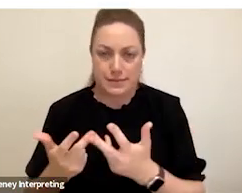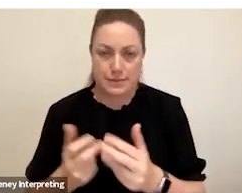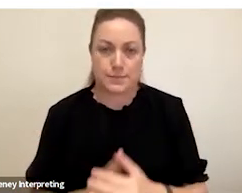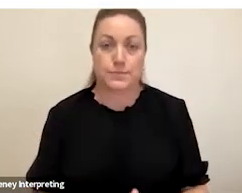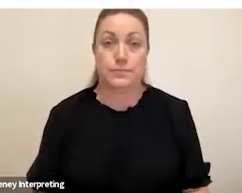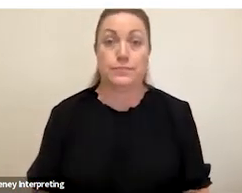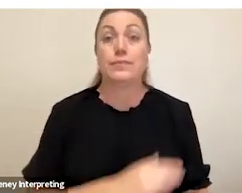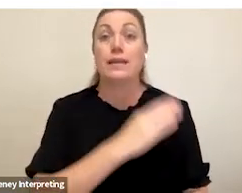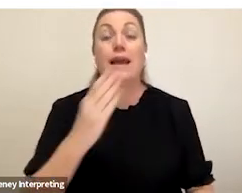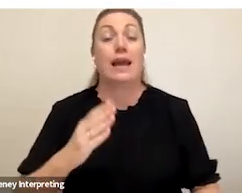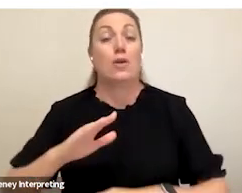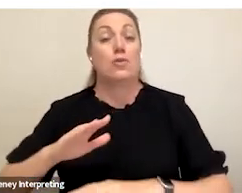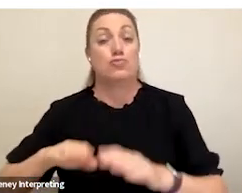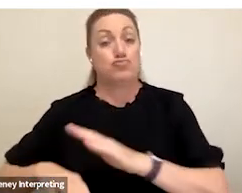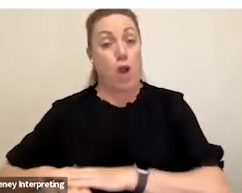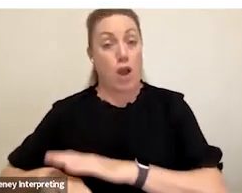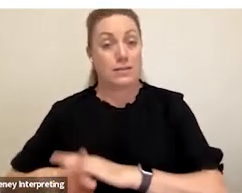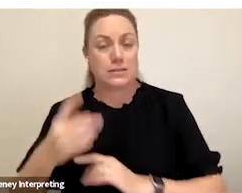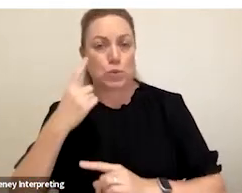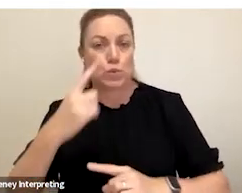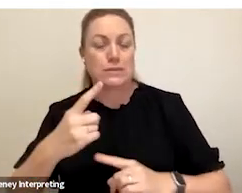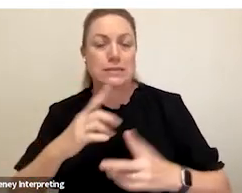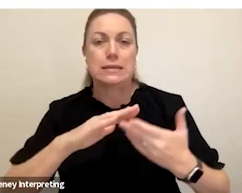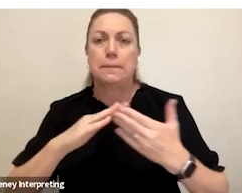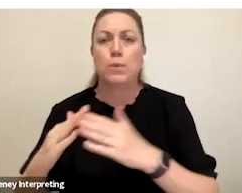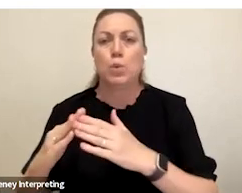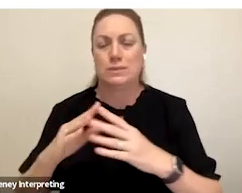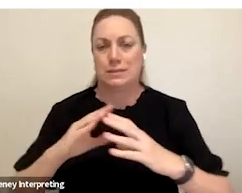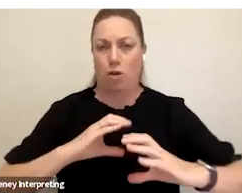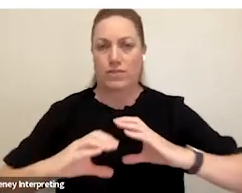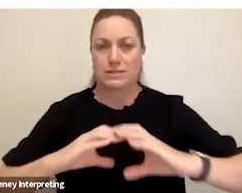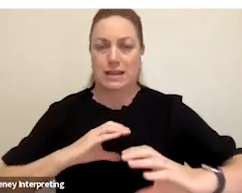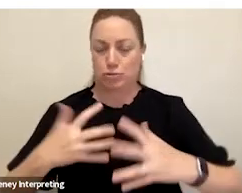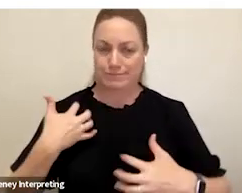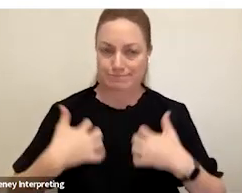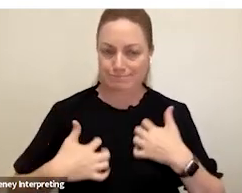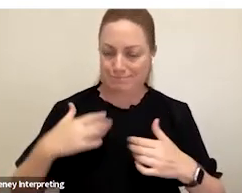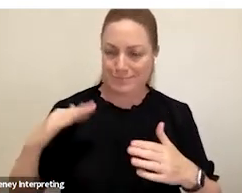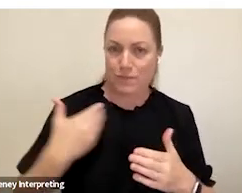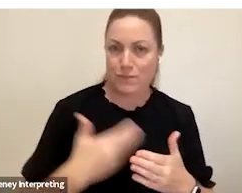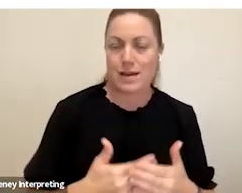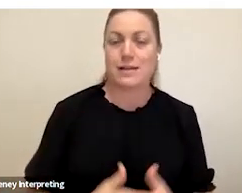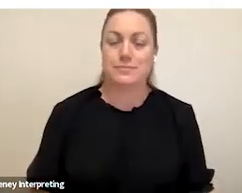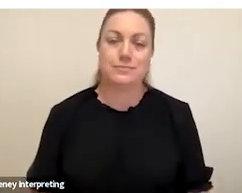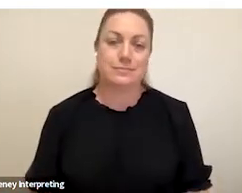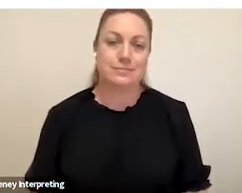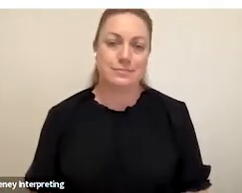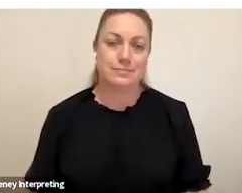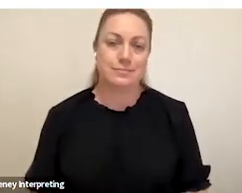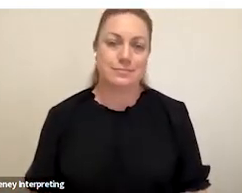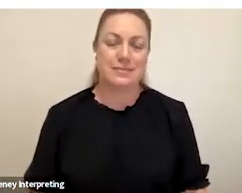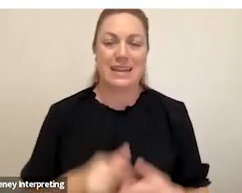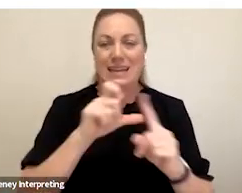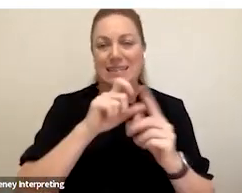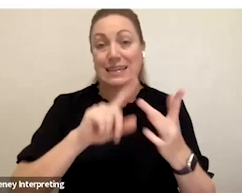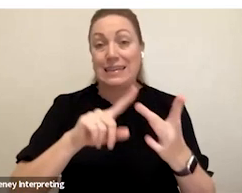you will see community-level conversations, which have been a really exciting part of this work to date. I won't talk much about the DIEP today,